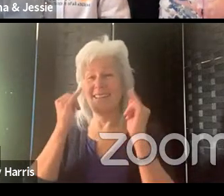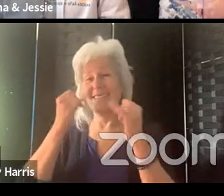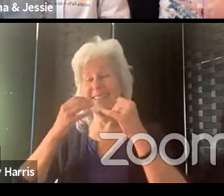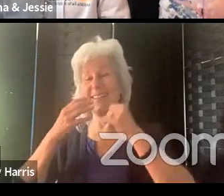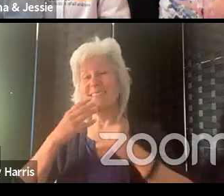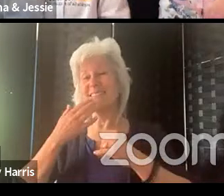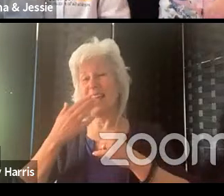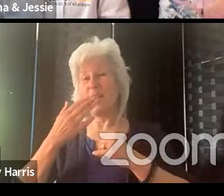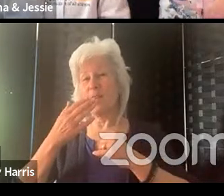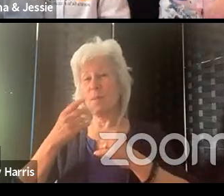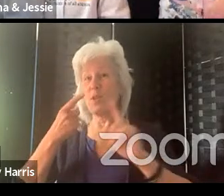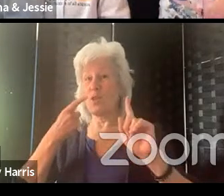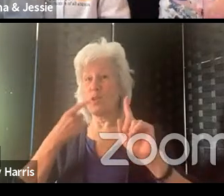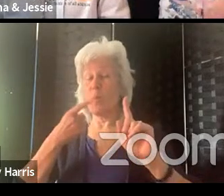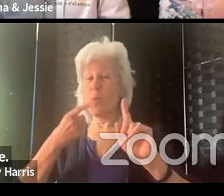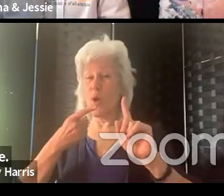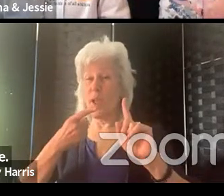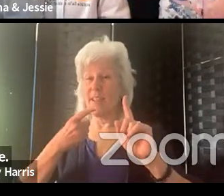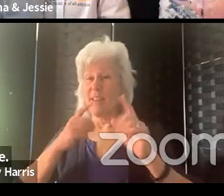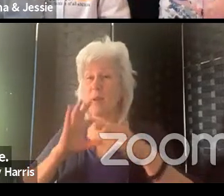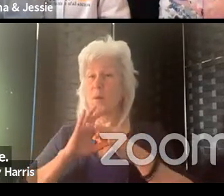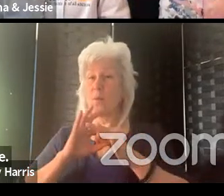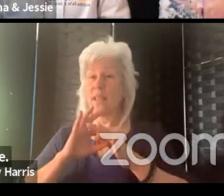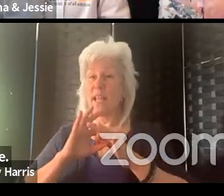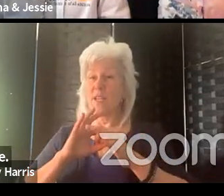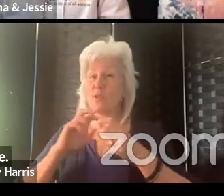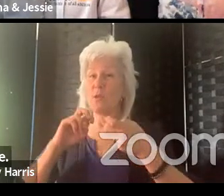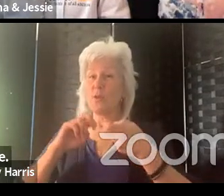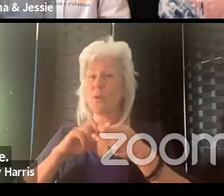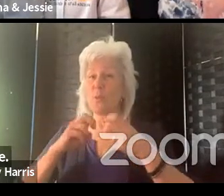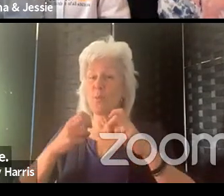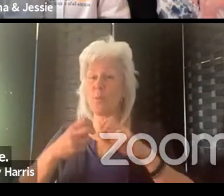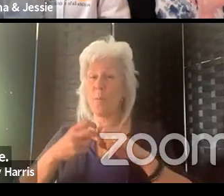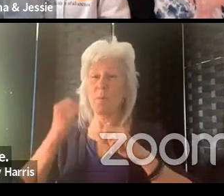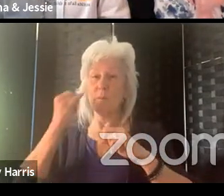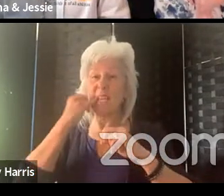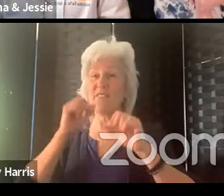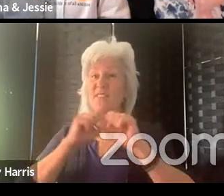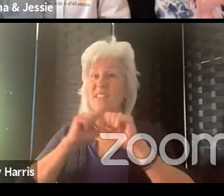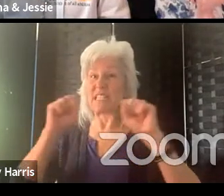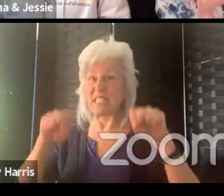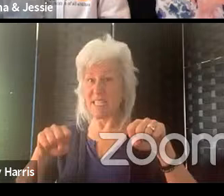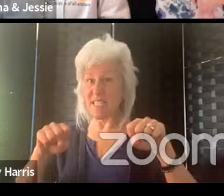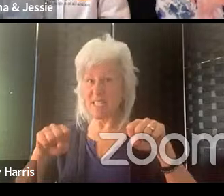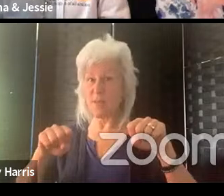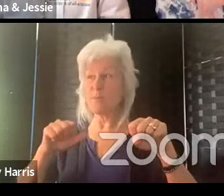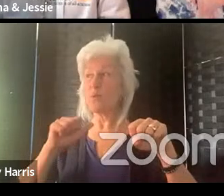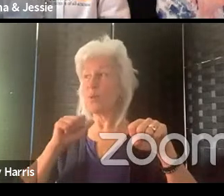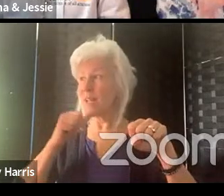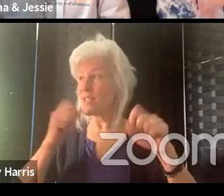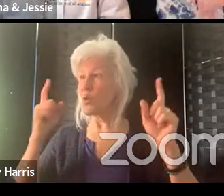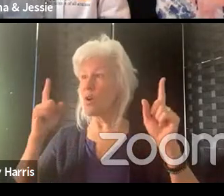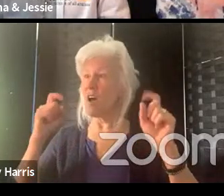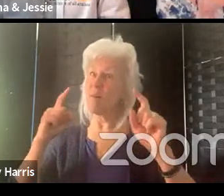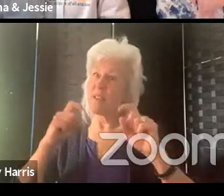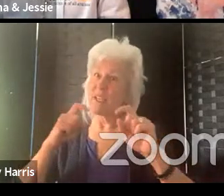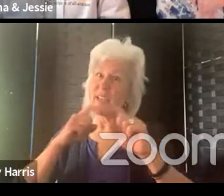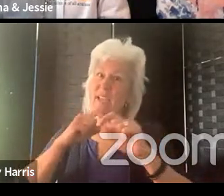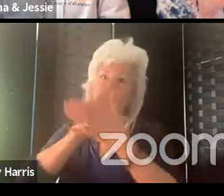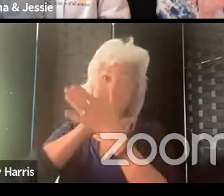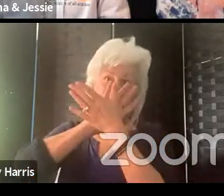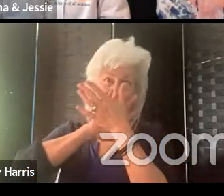to back to your point about, you know, even the problem at hand, if the systems weren't so kind of complicated and convoluted to